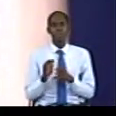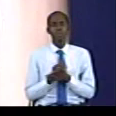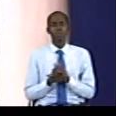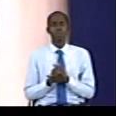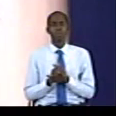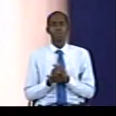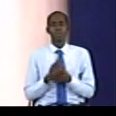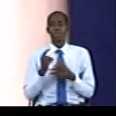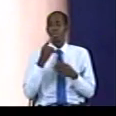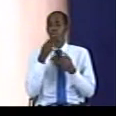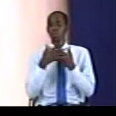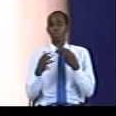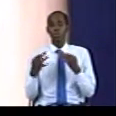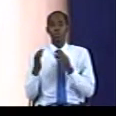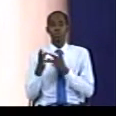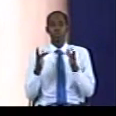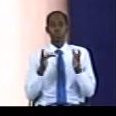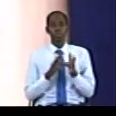The blood of Jesus,